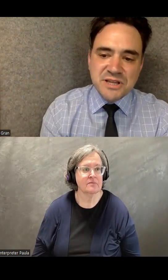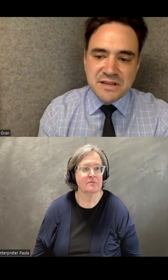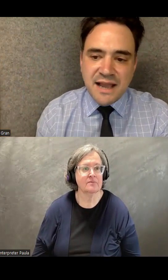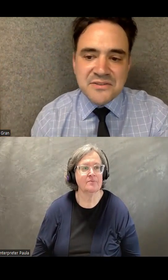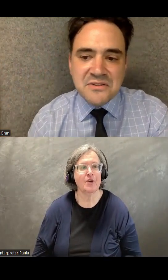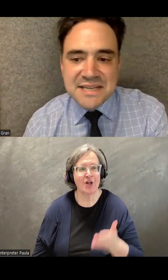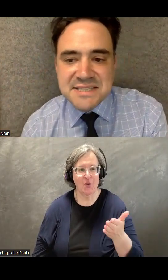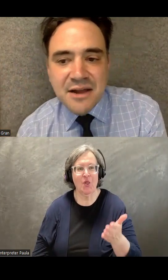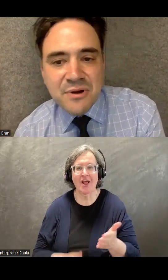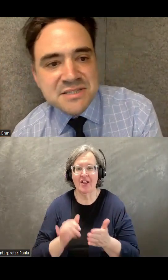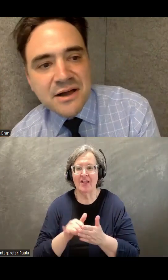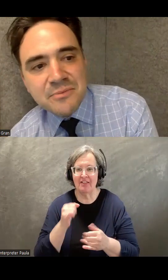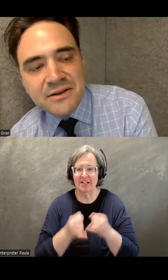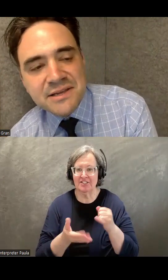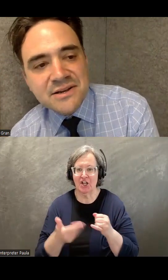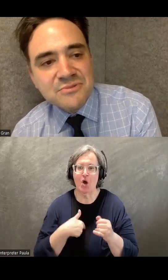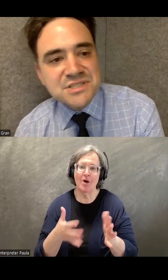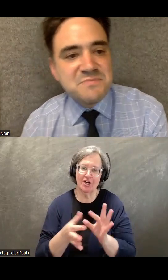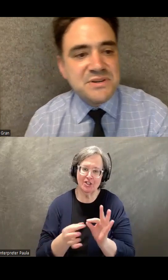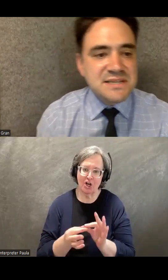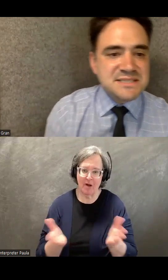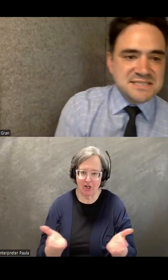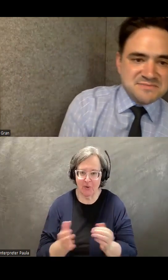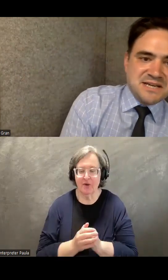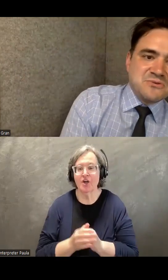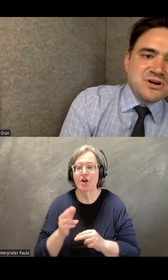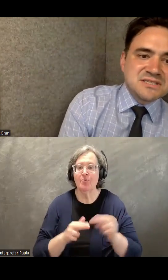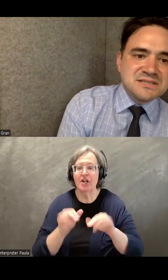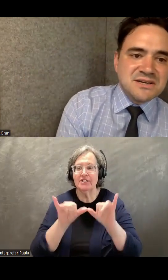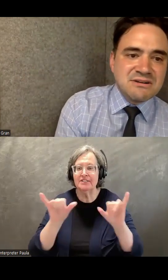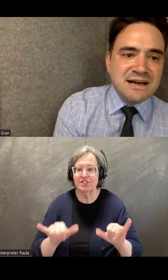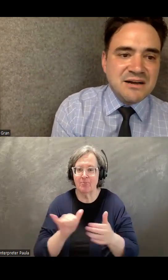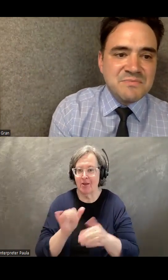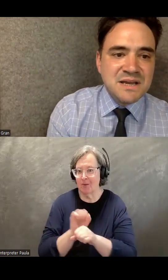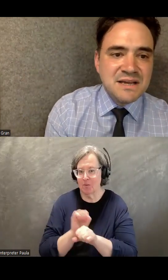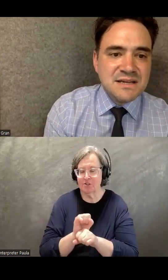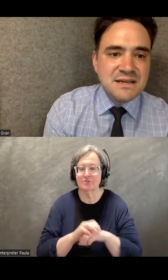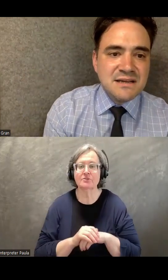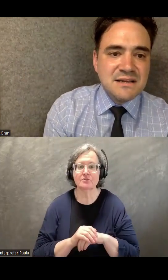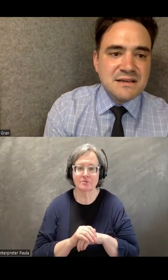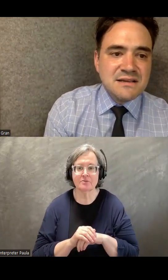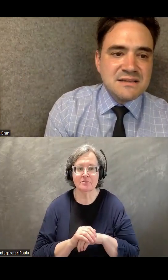So this is really the kind of the last thing I want to talk about here, which is building a system that works, the